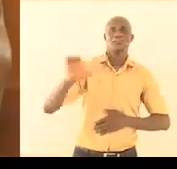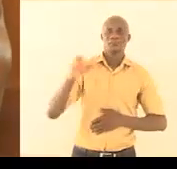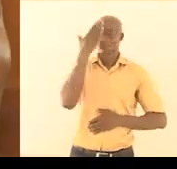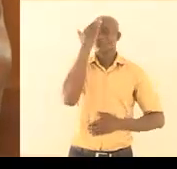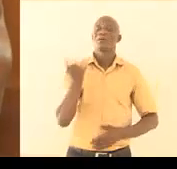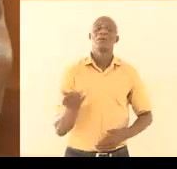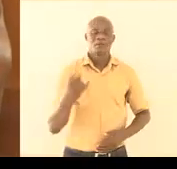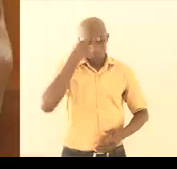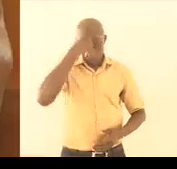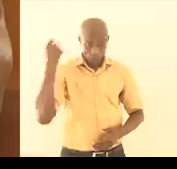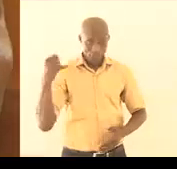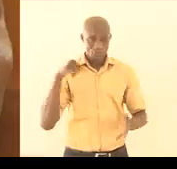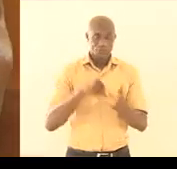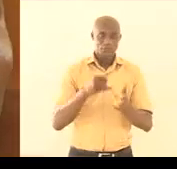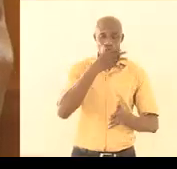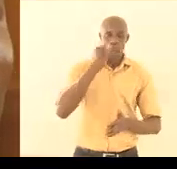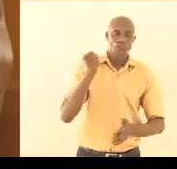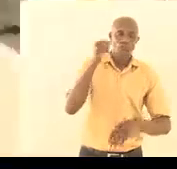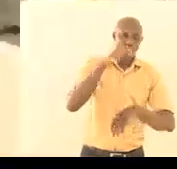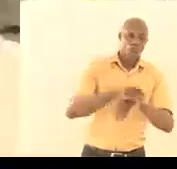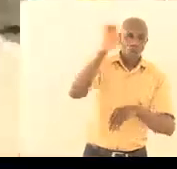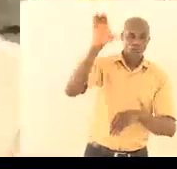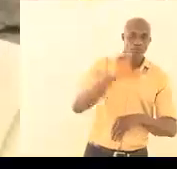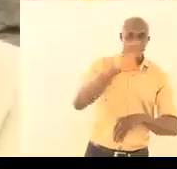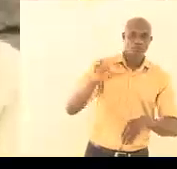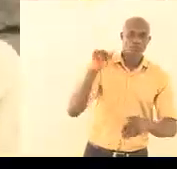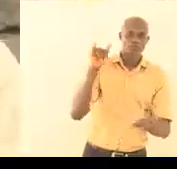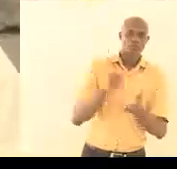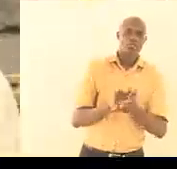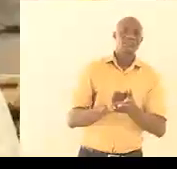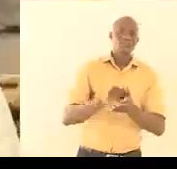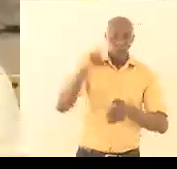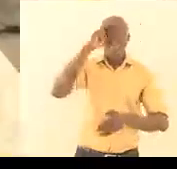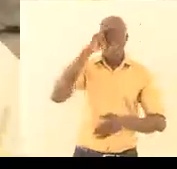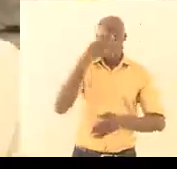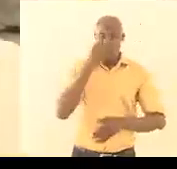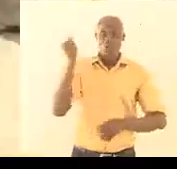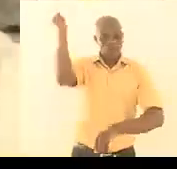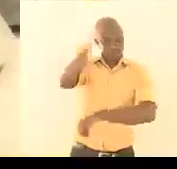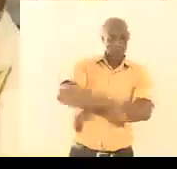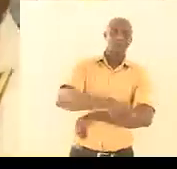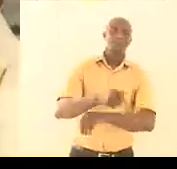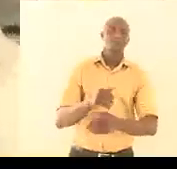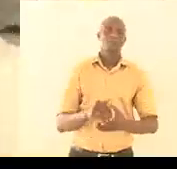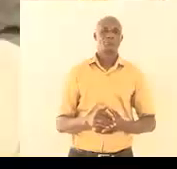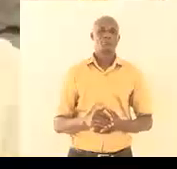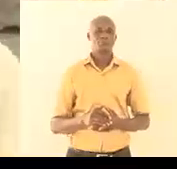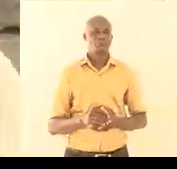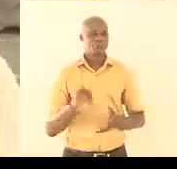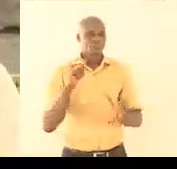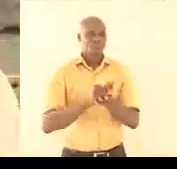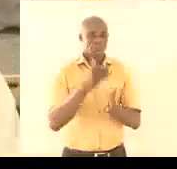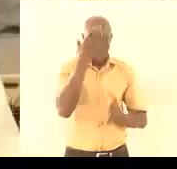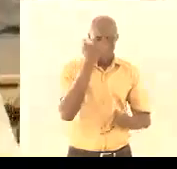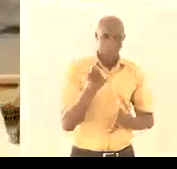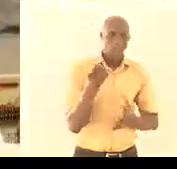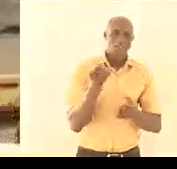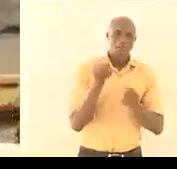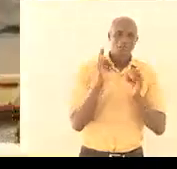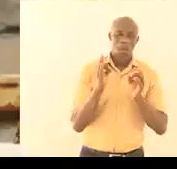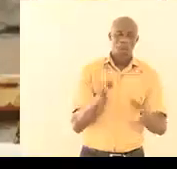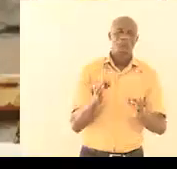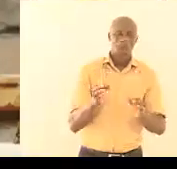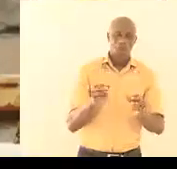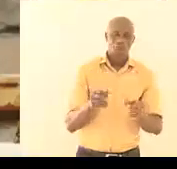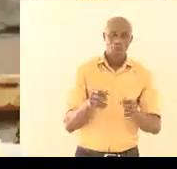cross. Why? Because it was on the cross that the devil was conquered. That's why when people reject the cross, they don't